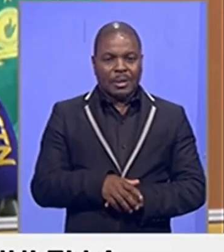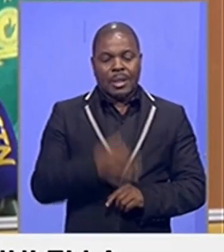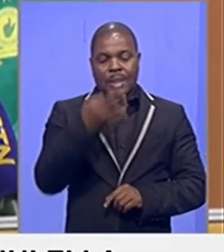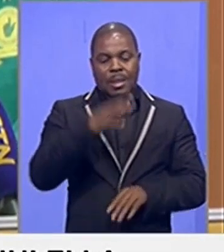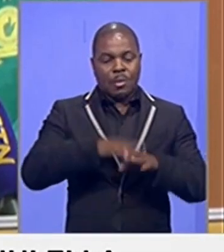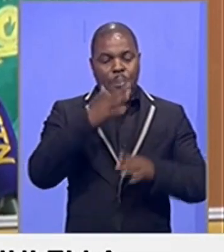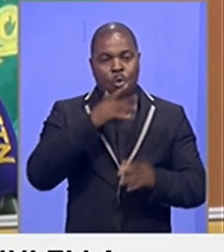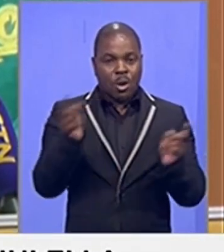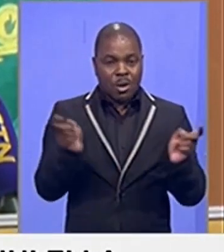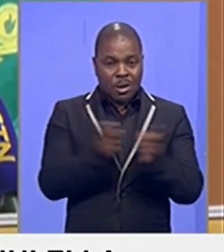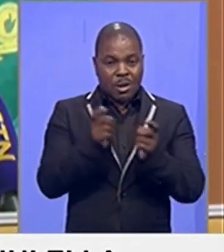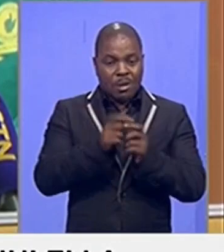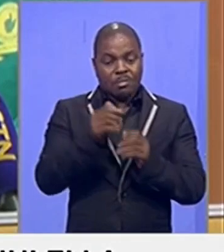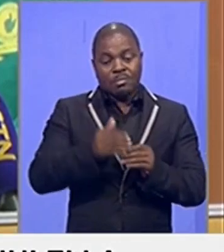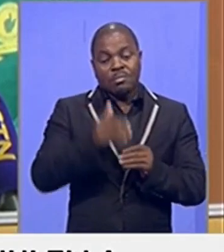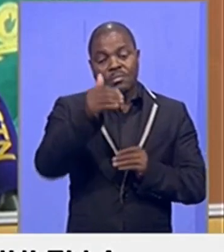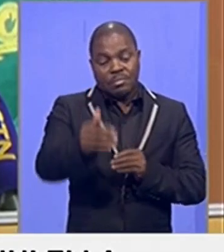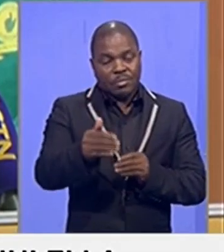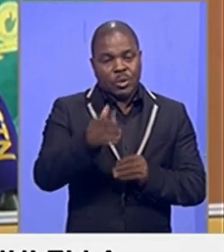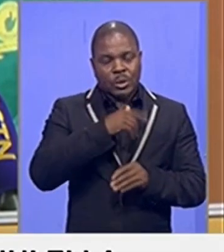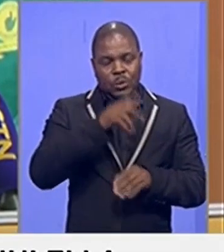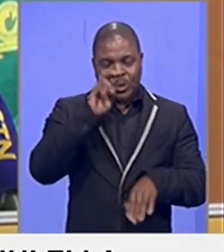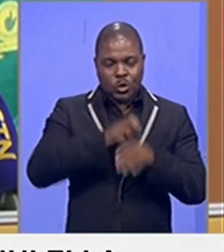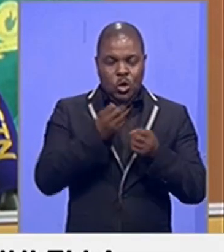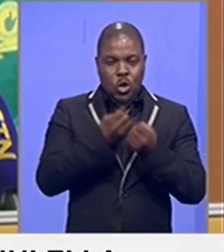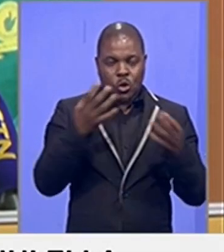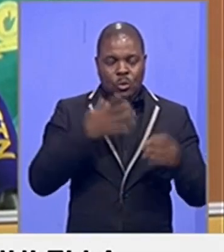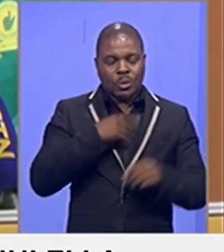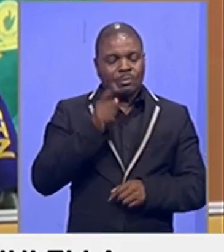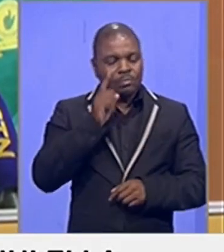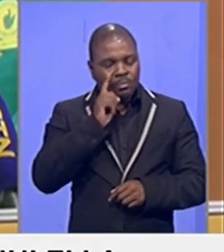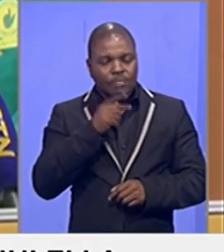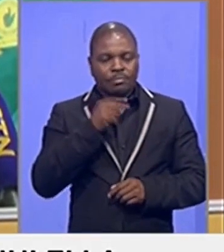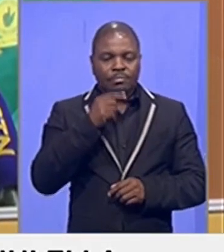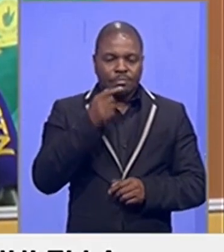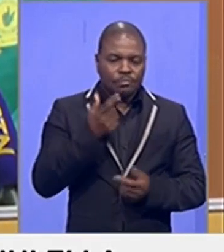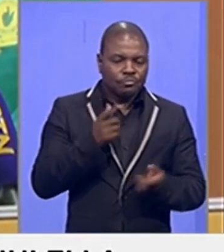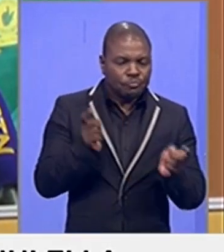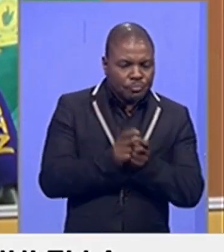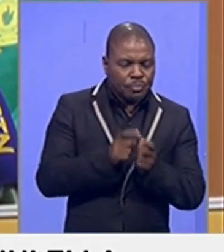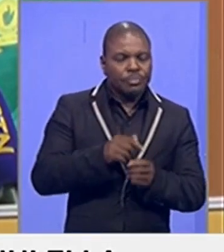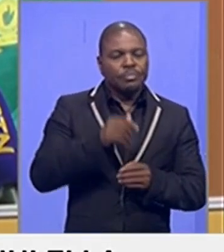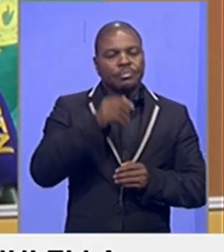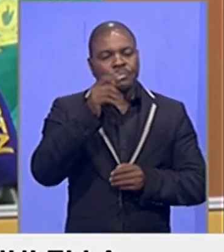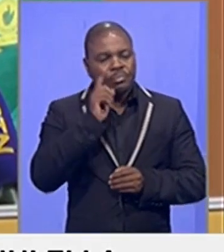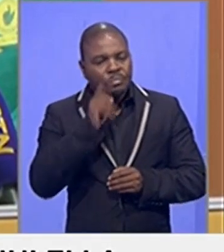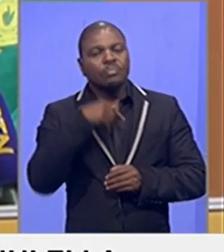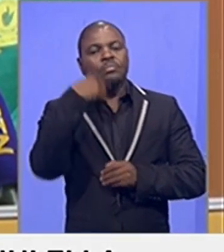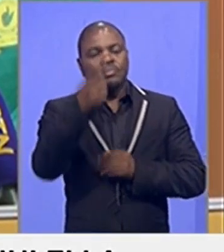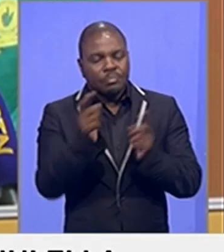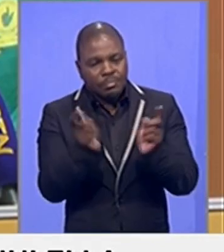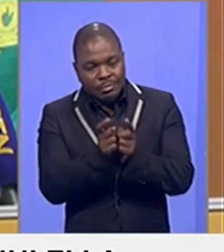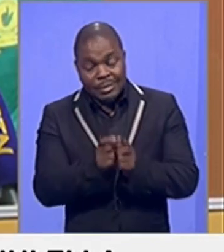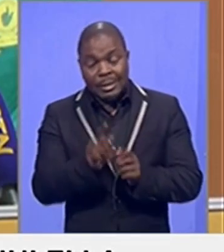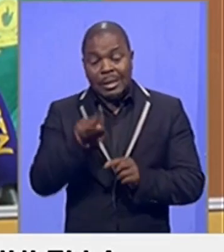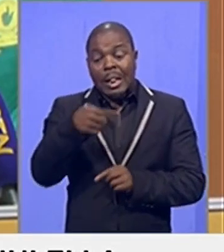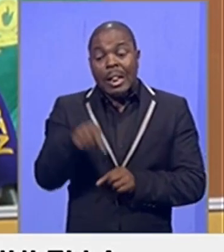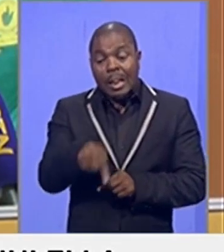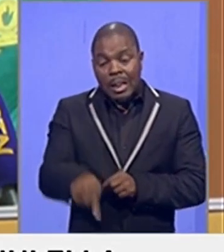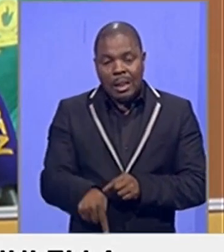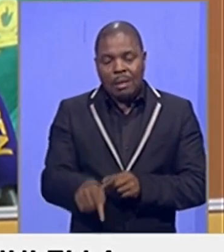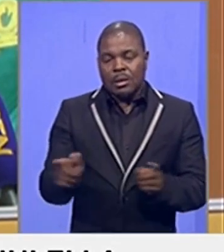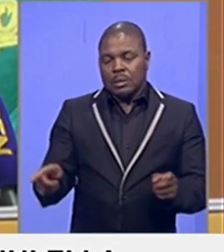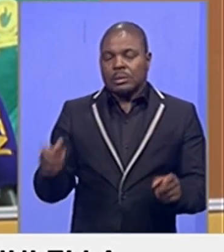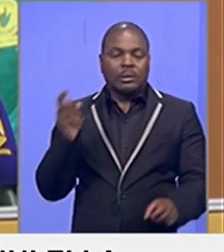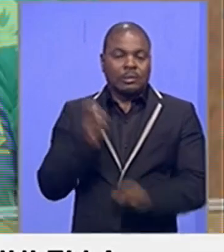go and a lot of work still to be done. So one game at a time for us, and the next one is a very difficult one against